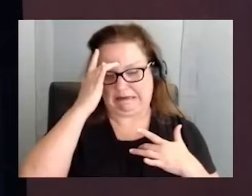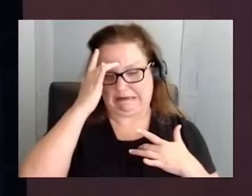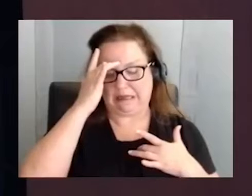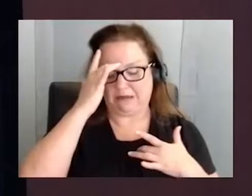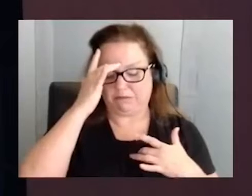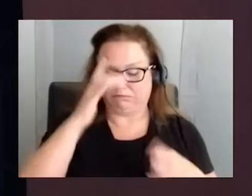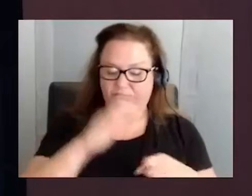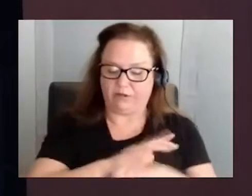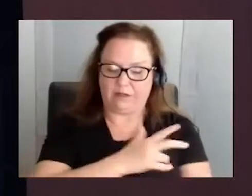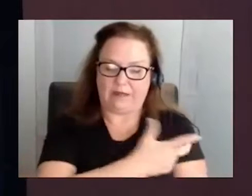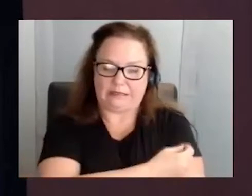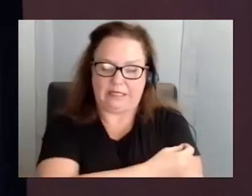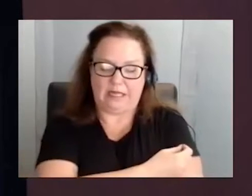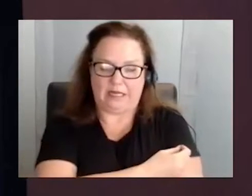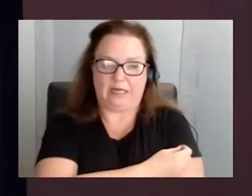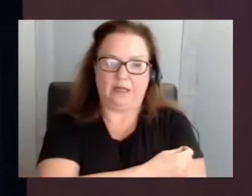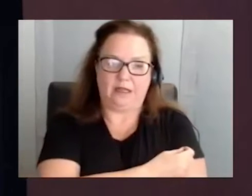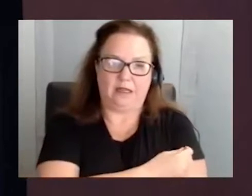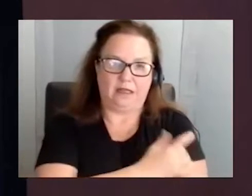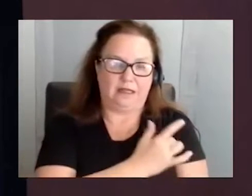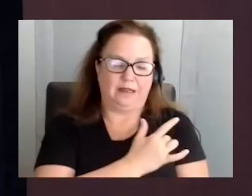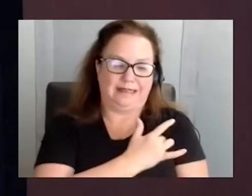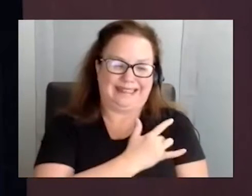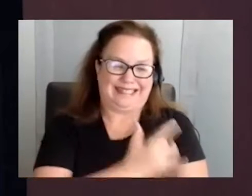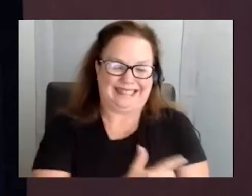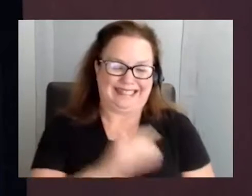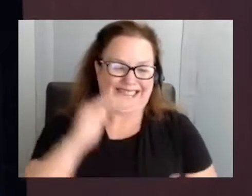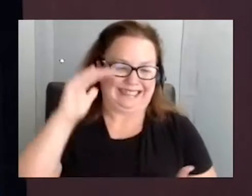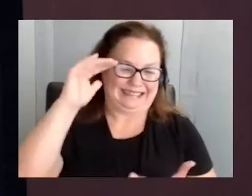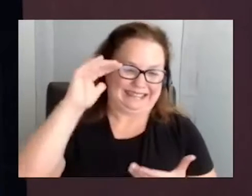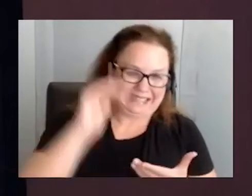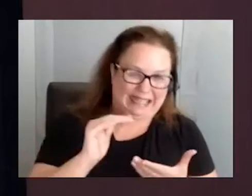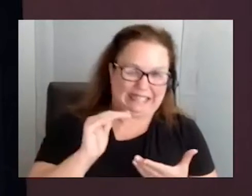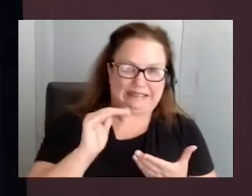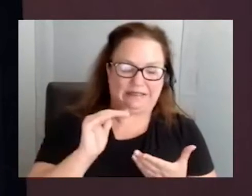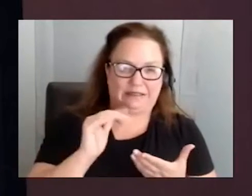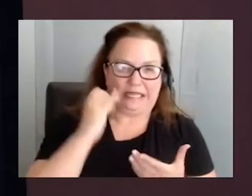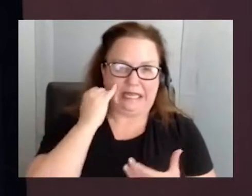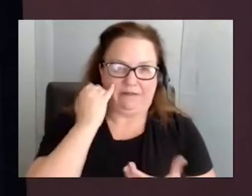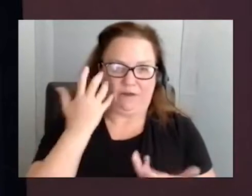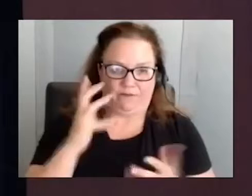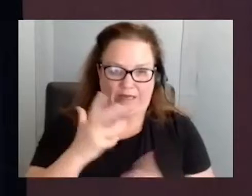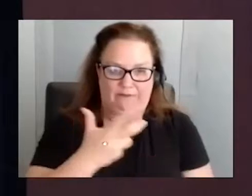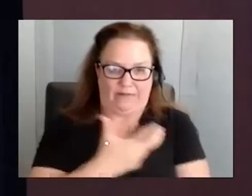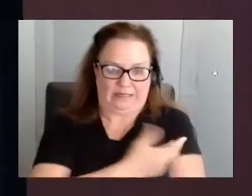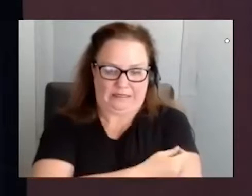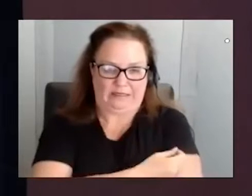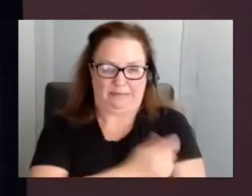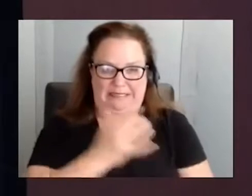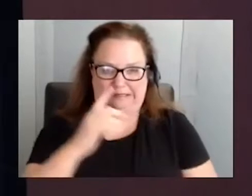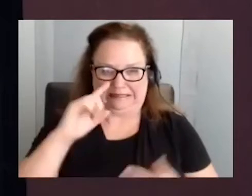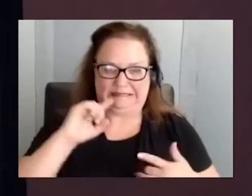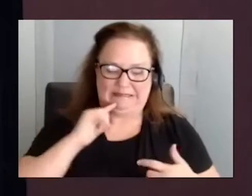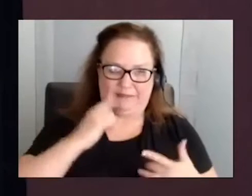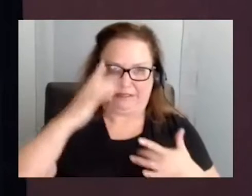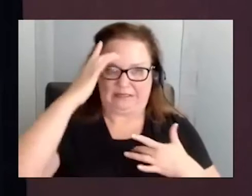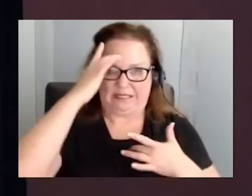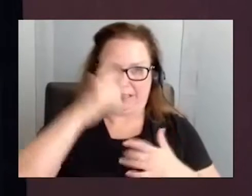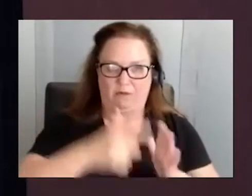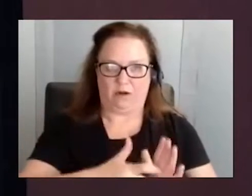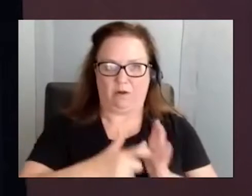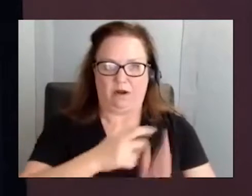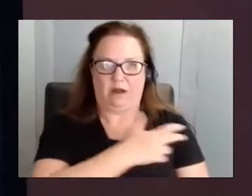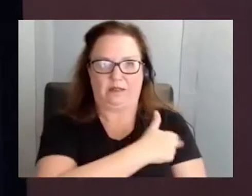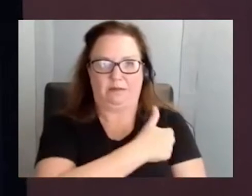vaccinated? The likelihood is significantly lower if you're vaccinated to have that severe illness, require hospitalization, or